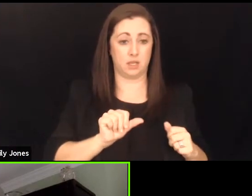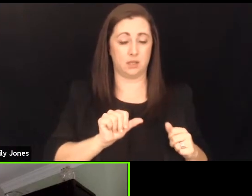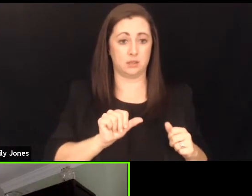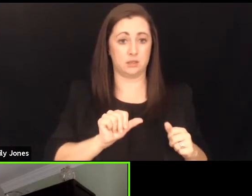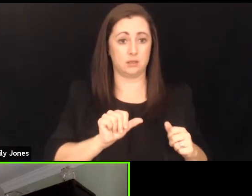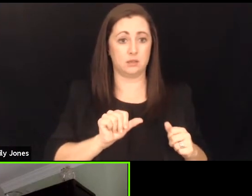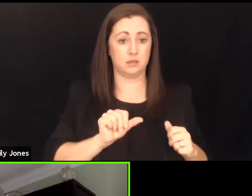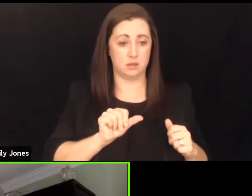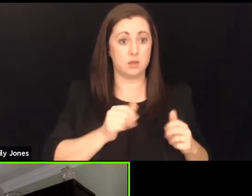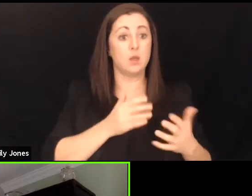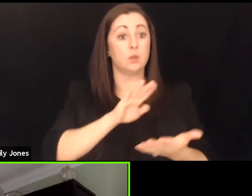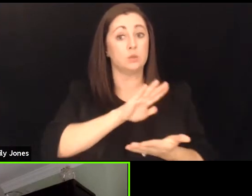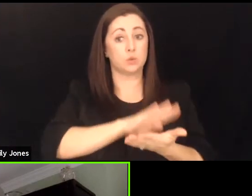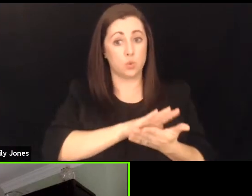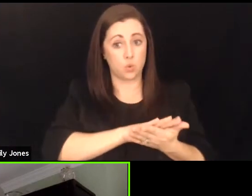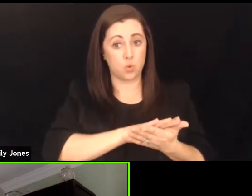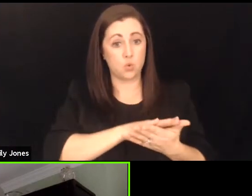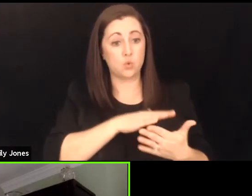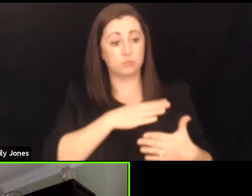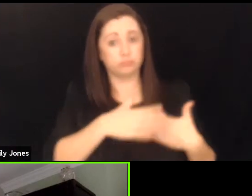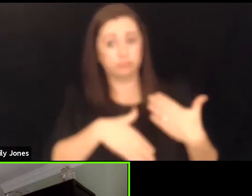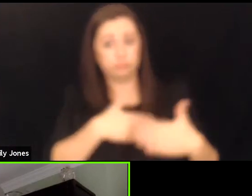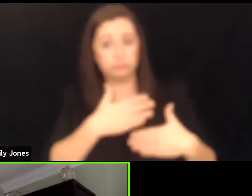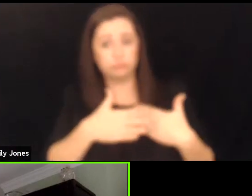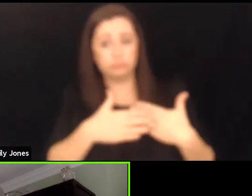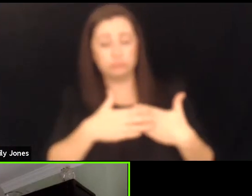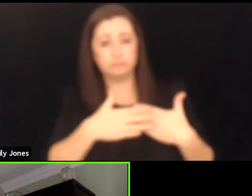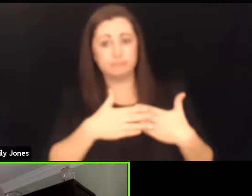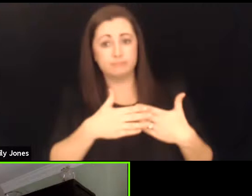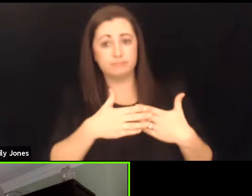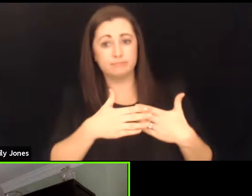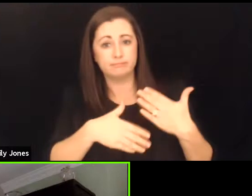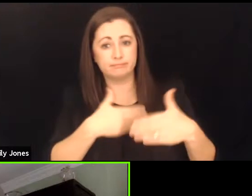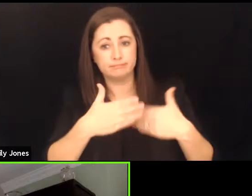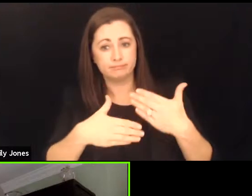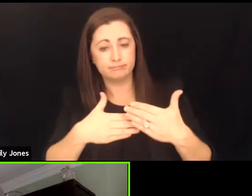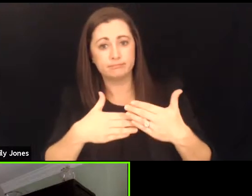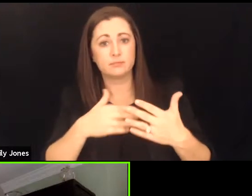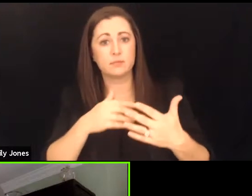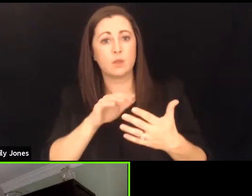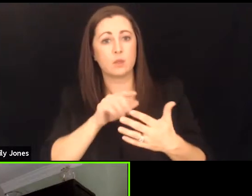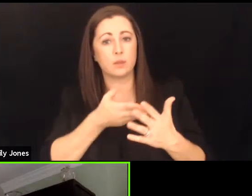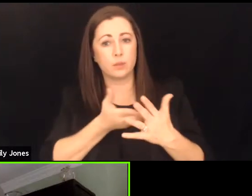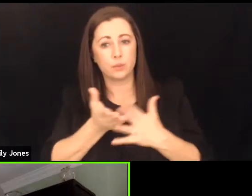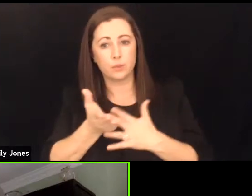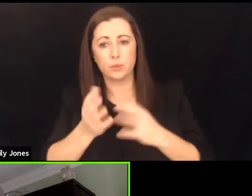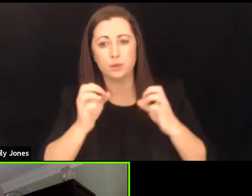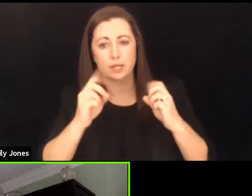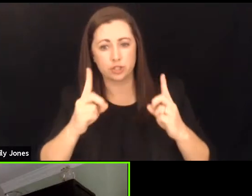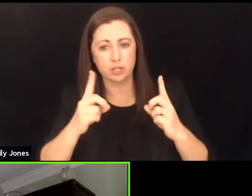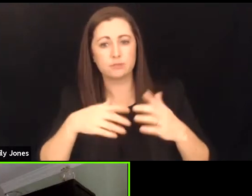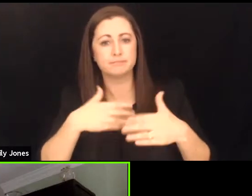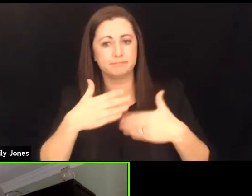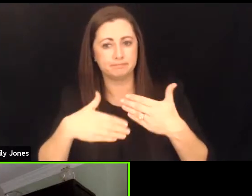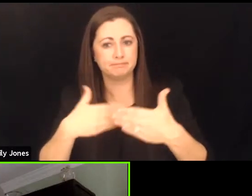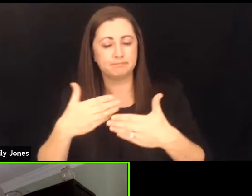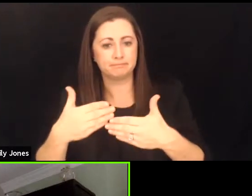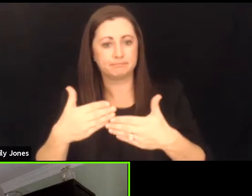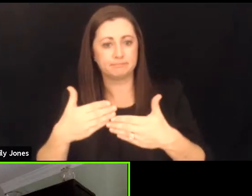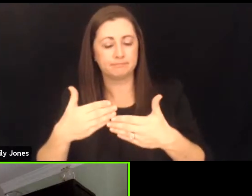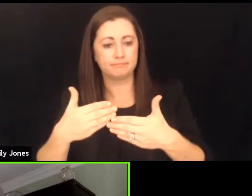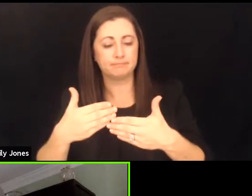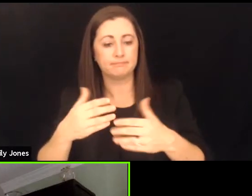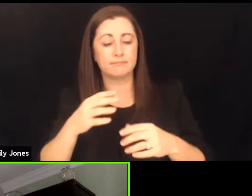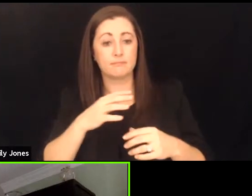go through school, go through education, where they are told at an